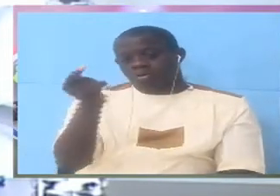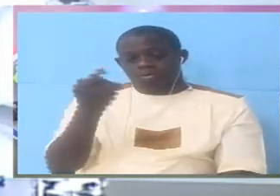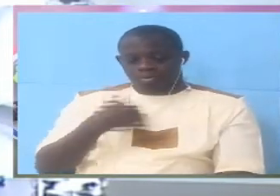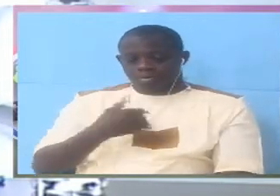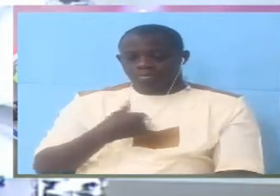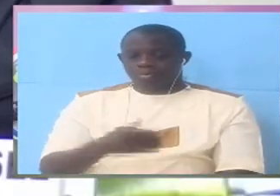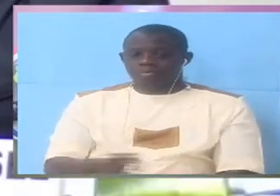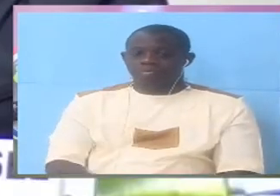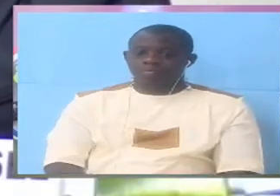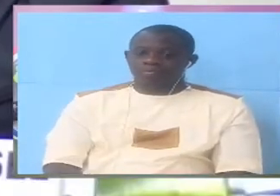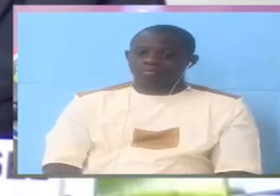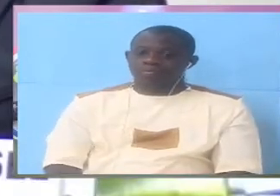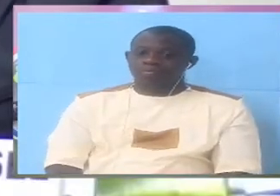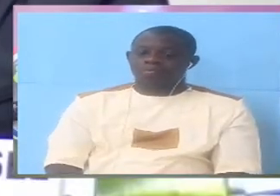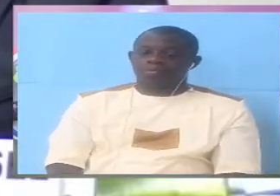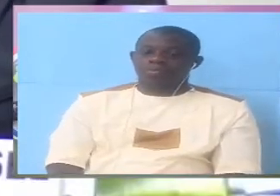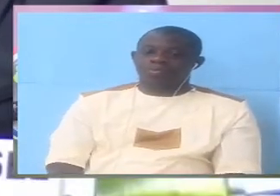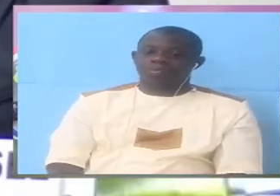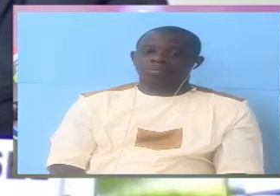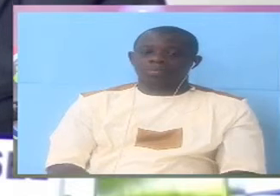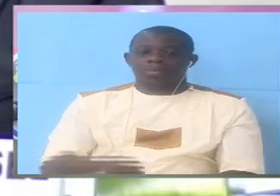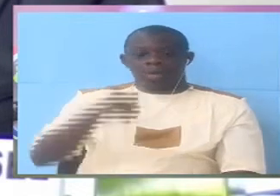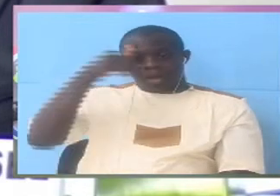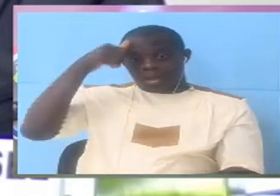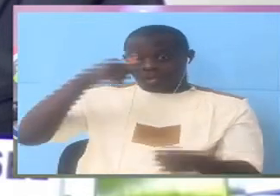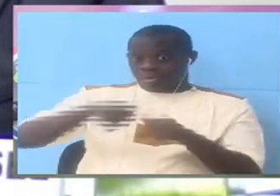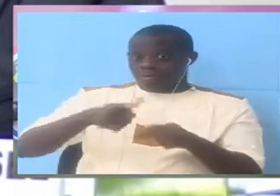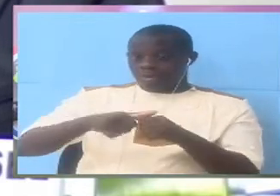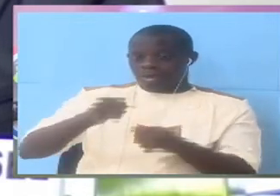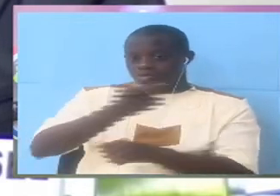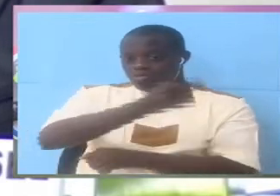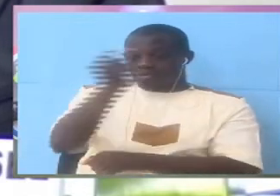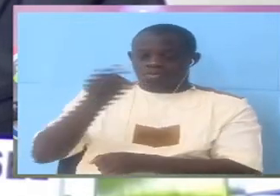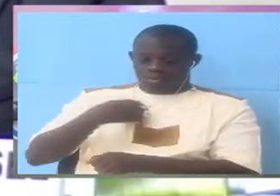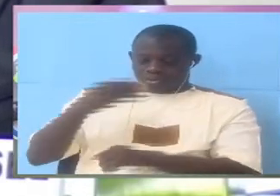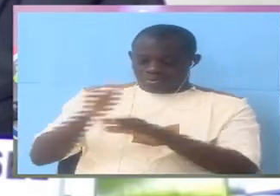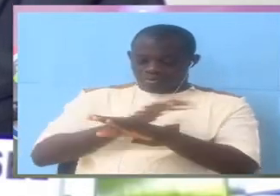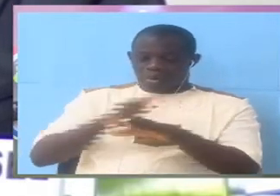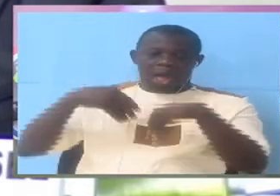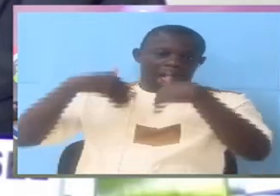That's true. Remember, you guys were sacked from the service